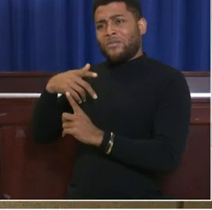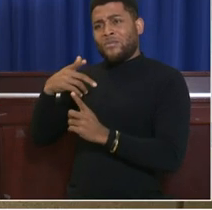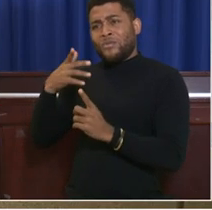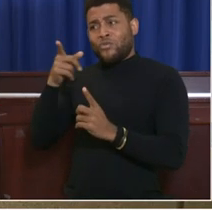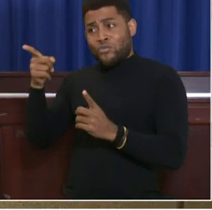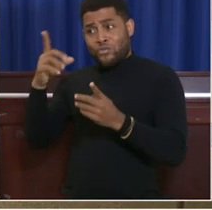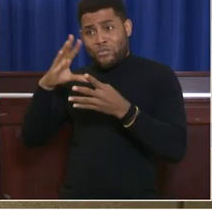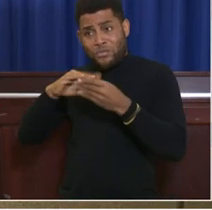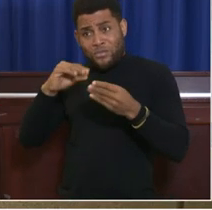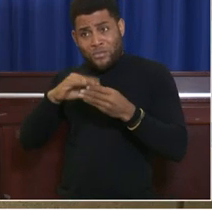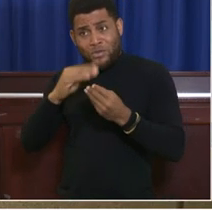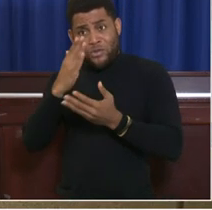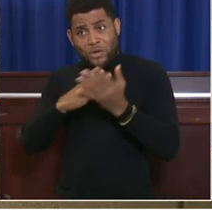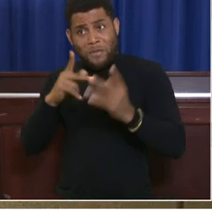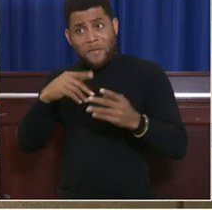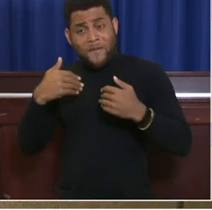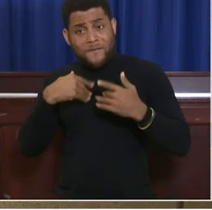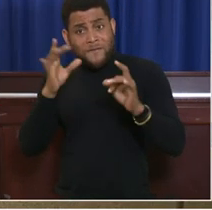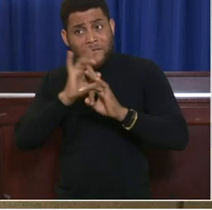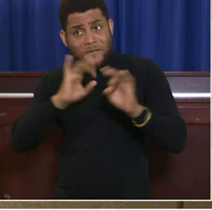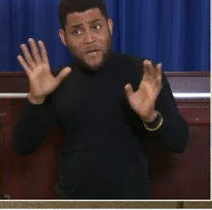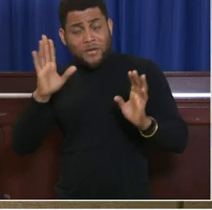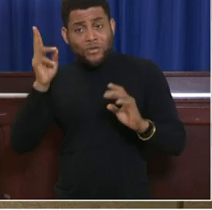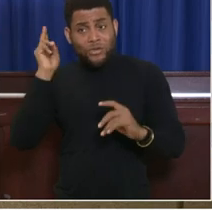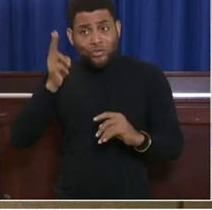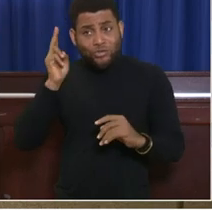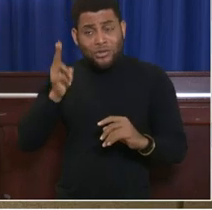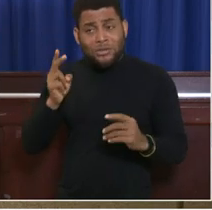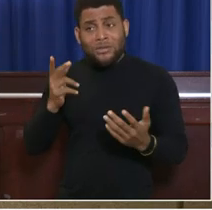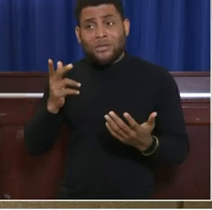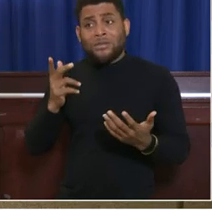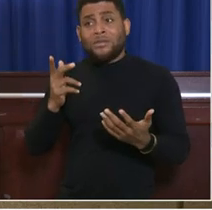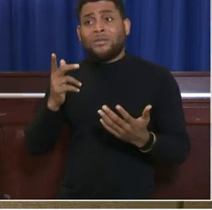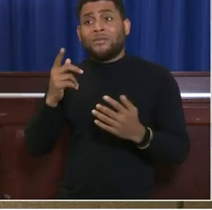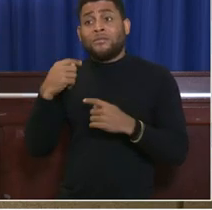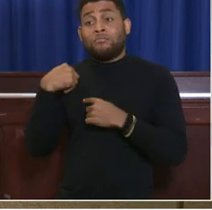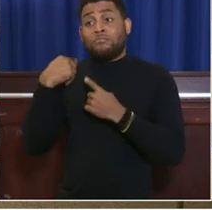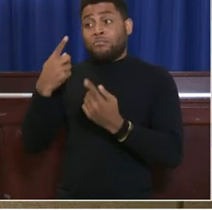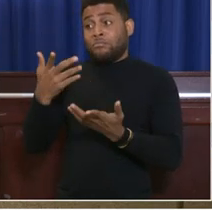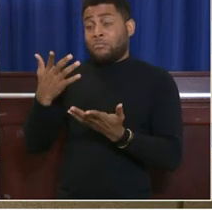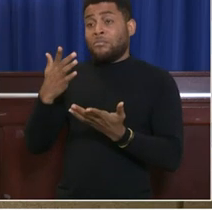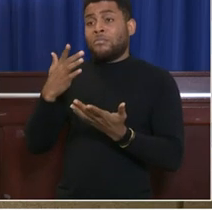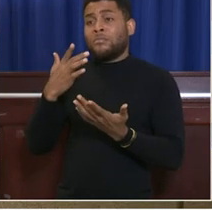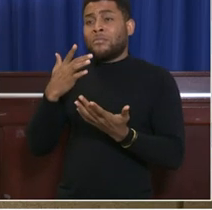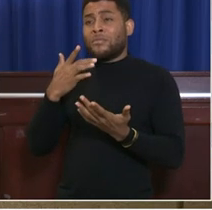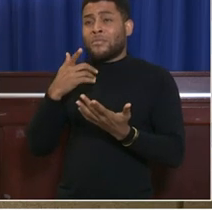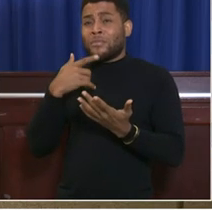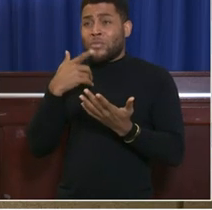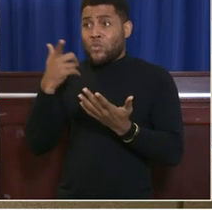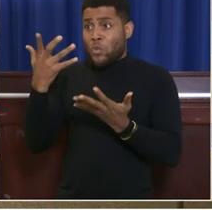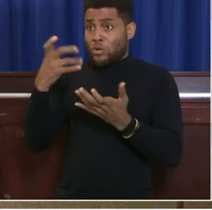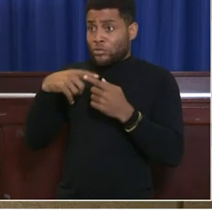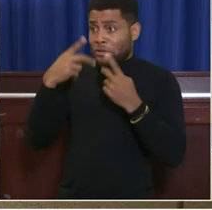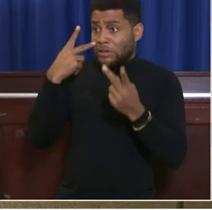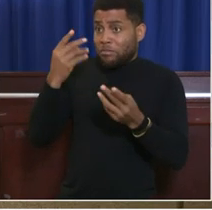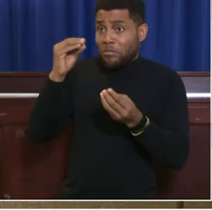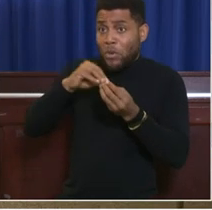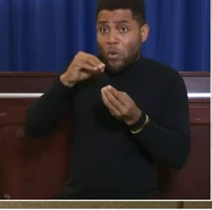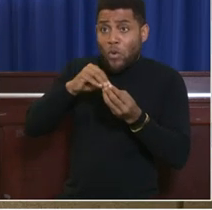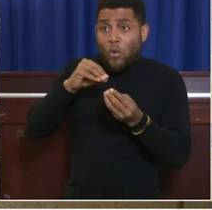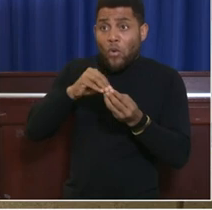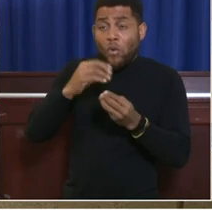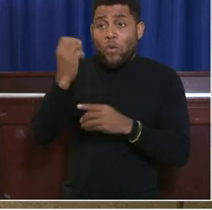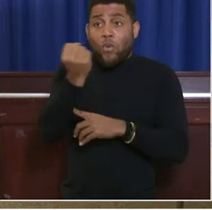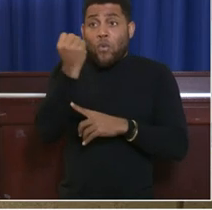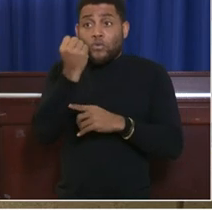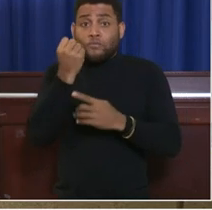Mayor, this goes for you and possibly the Chief as well. You know, do you want to see more done when it comes to holding some of these individuals?